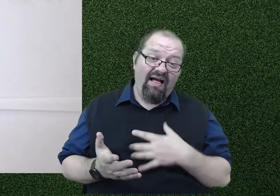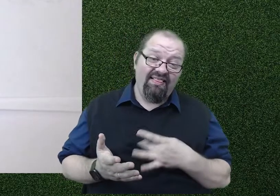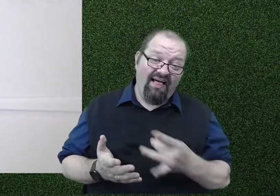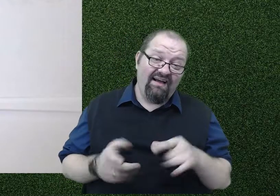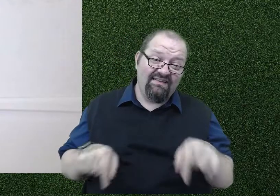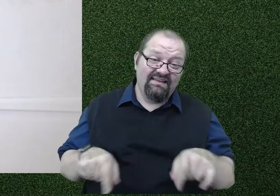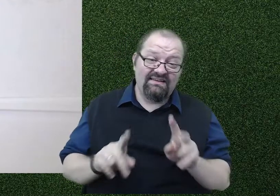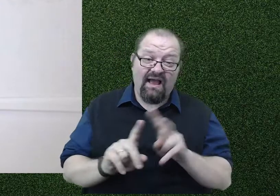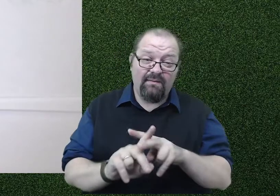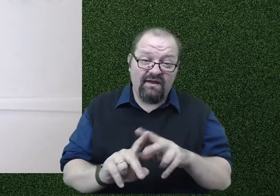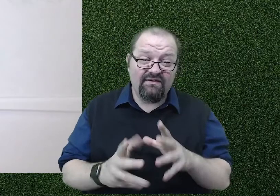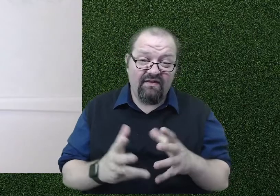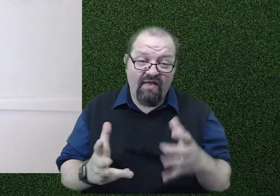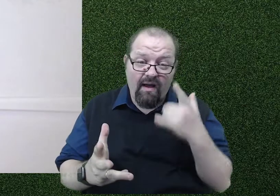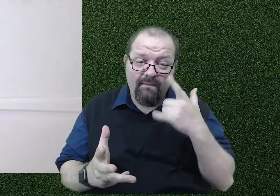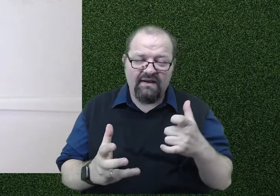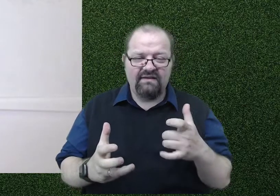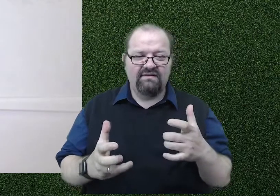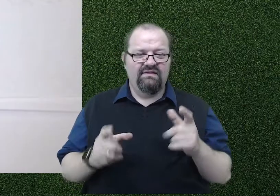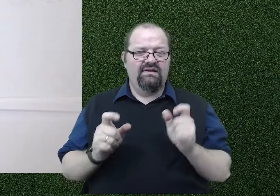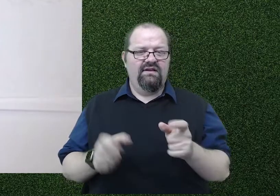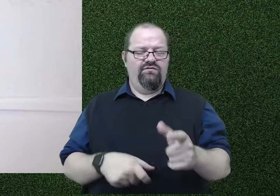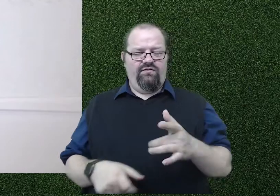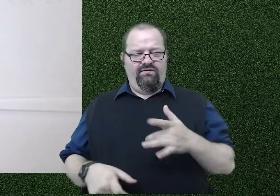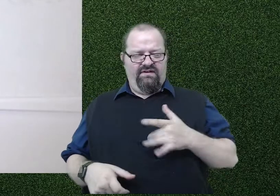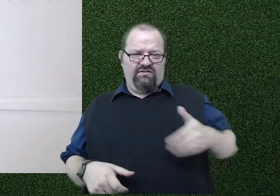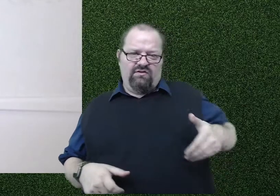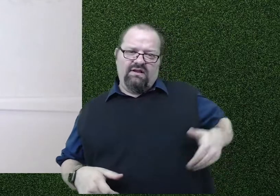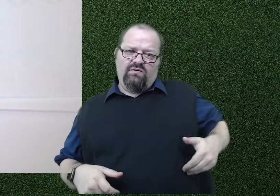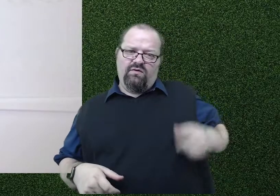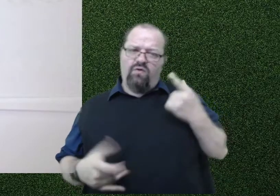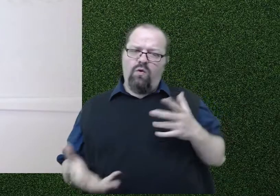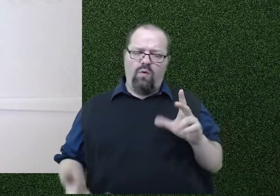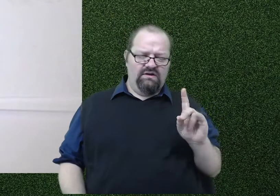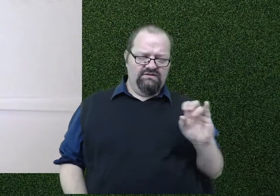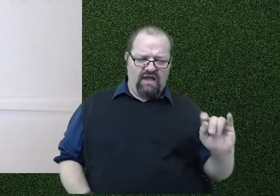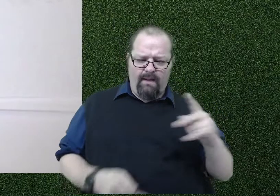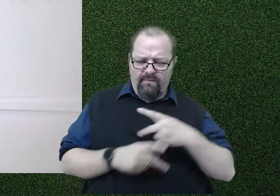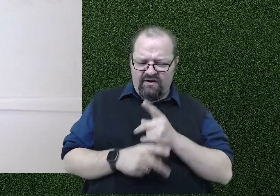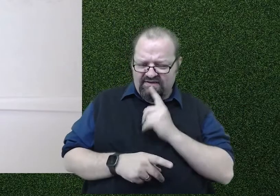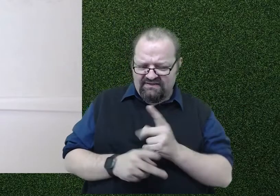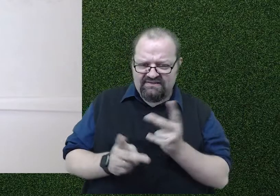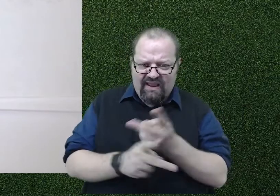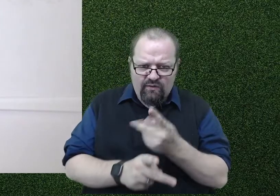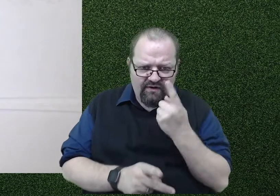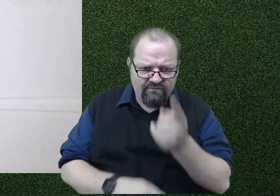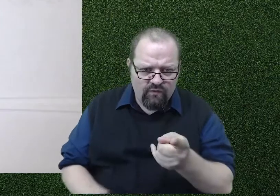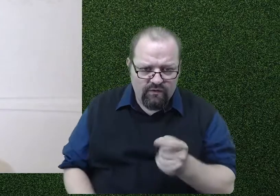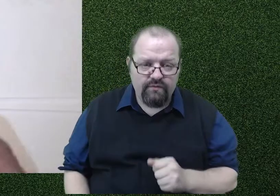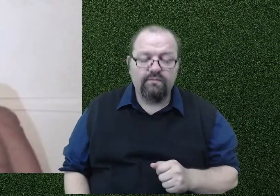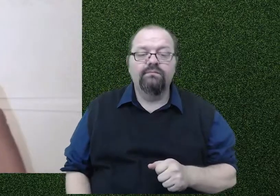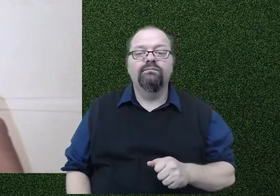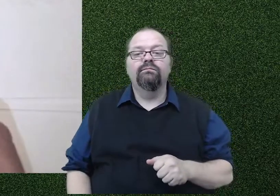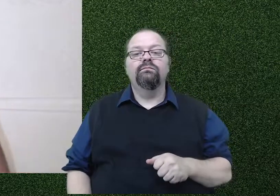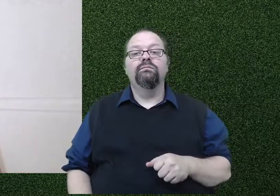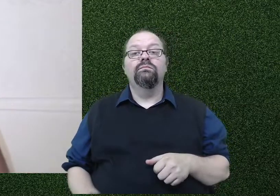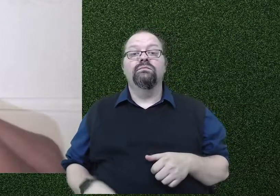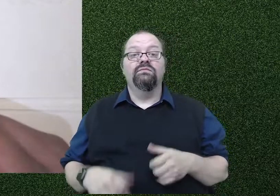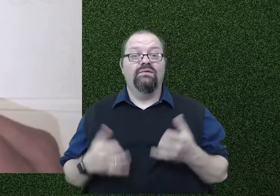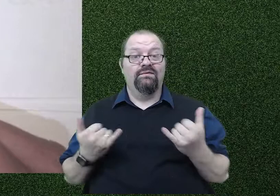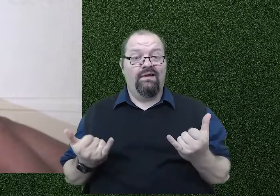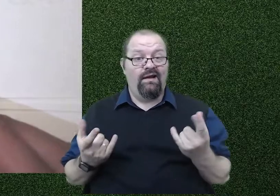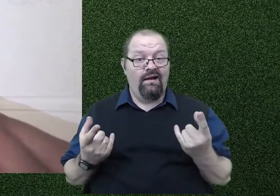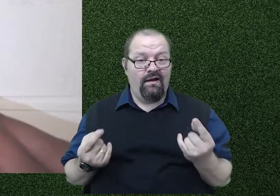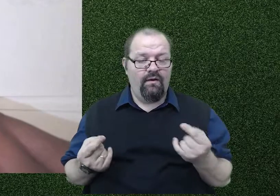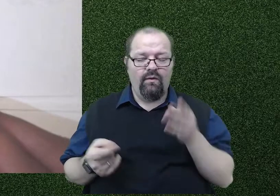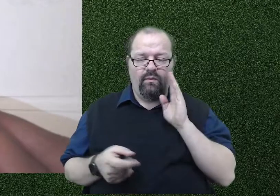lot because it gives you some physical intuition for what the dot product is calculating for you. So what we're going to do is we're